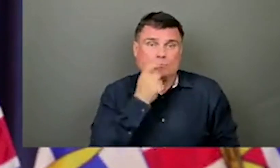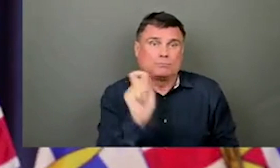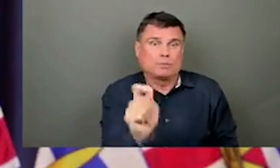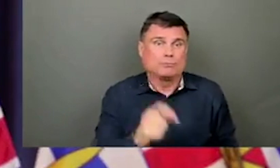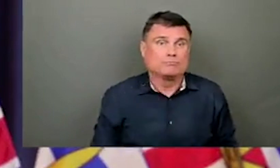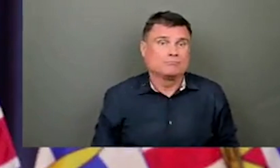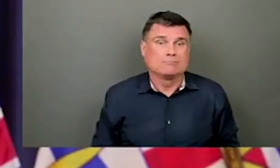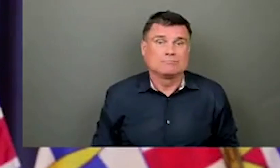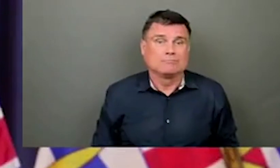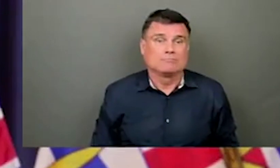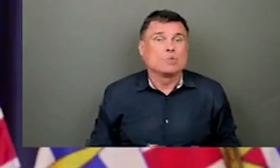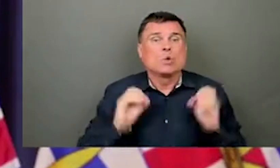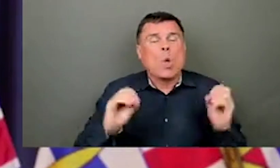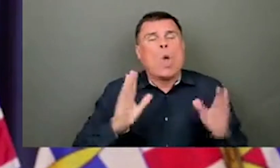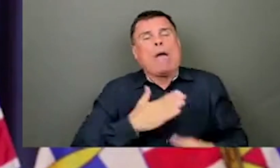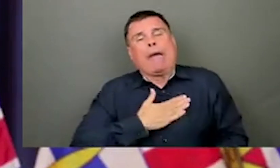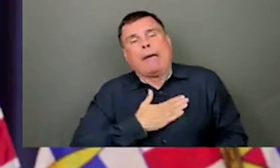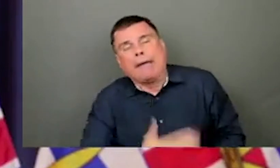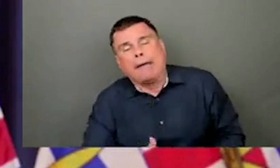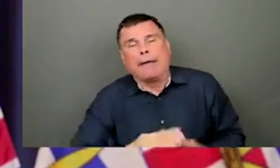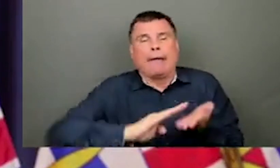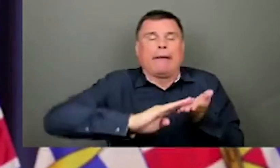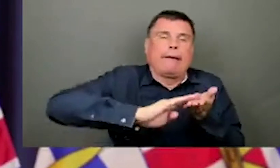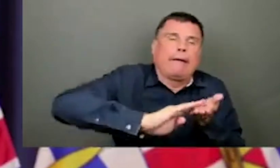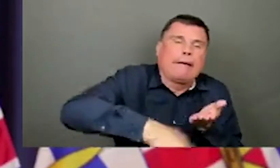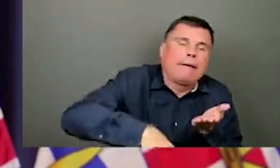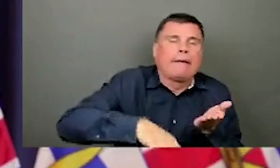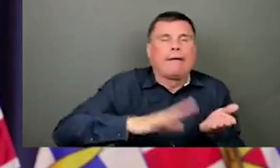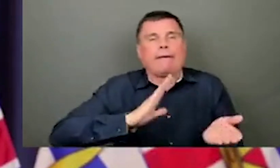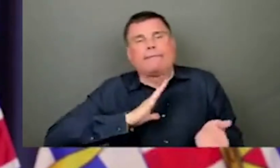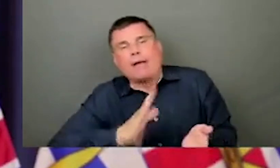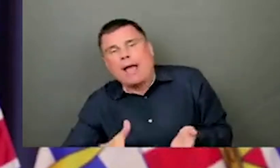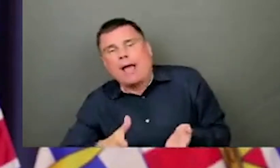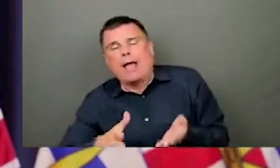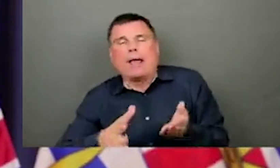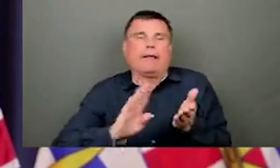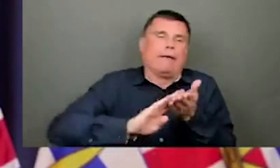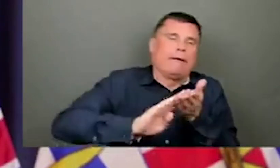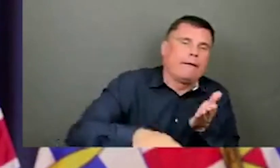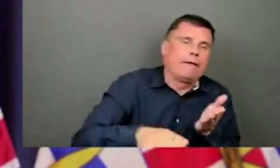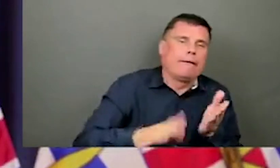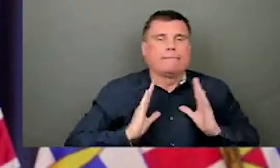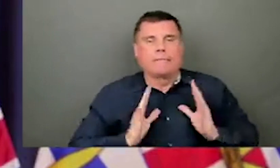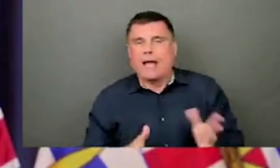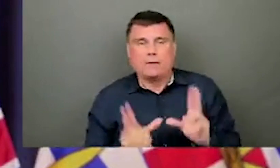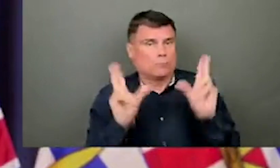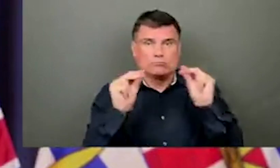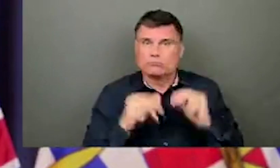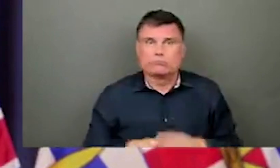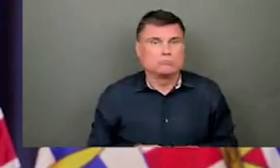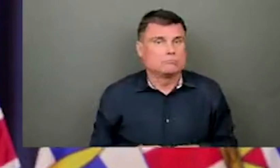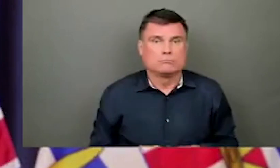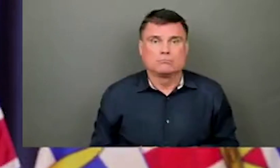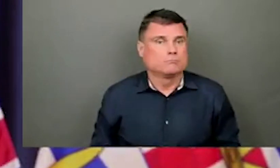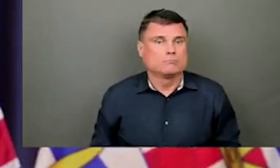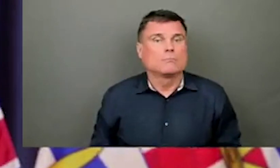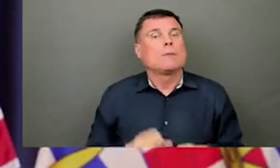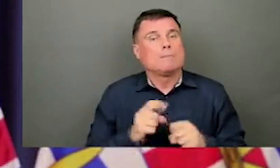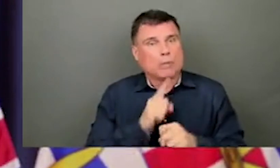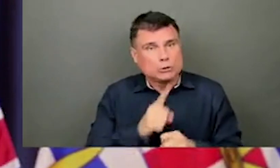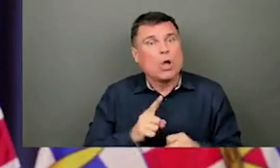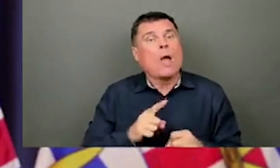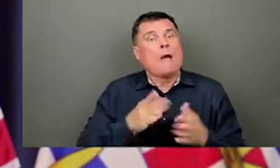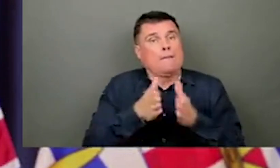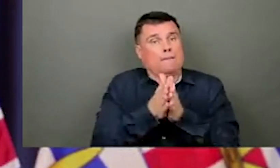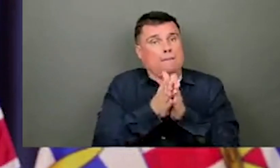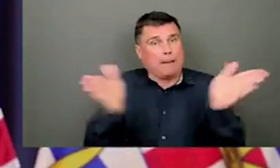allow these discretionary events to continue in a way that is safe for the vast majority of people who've been immunized. In terms of people